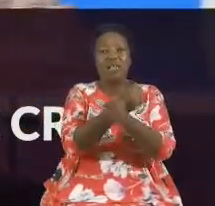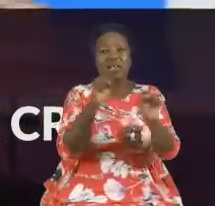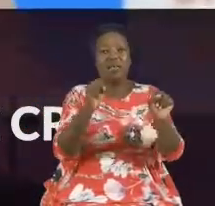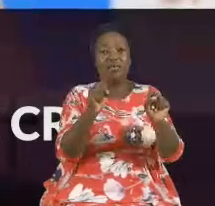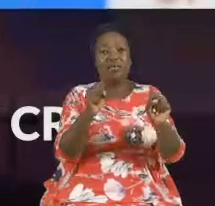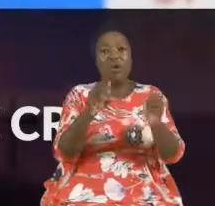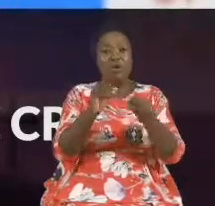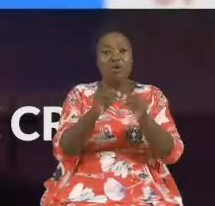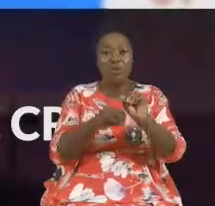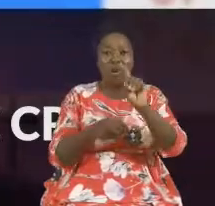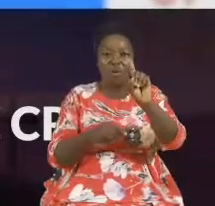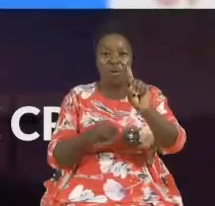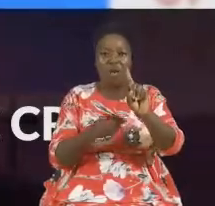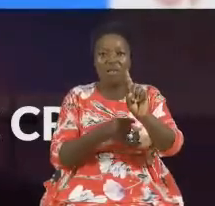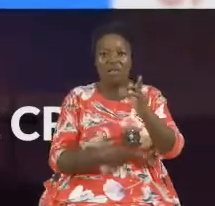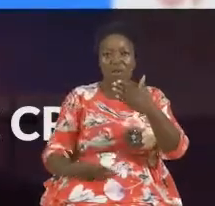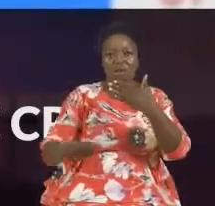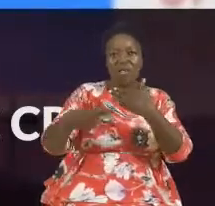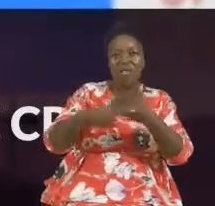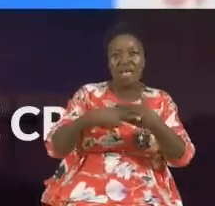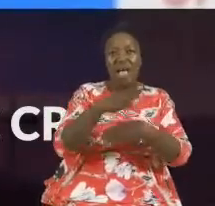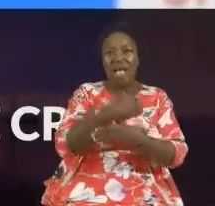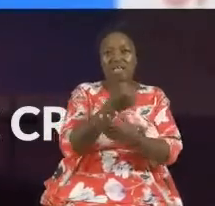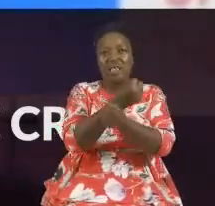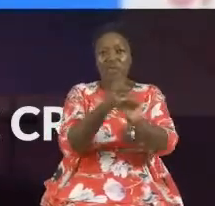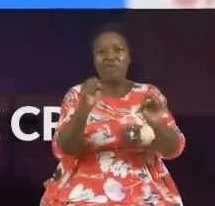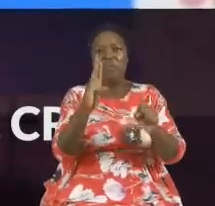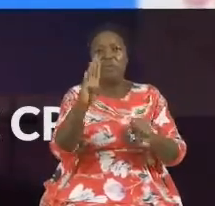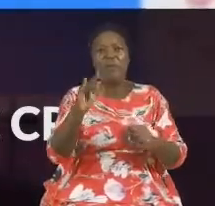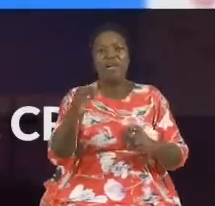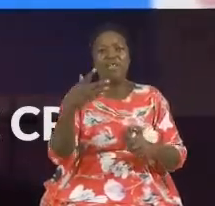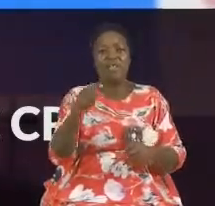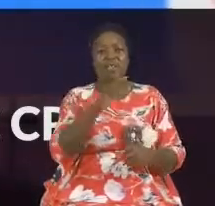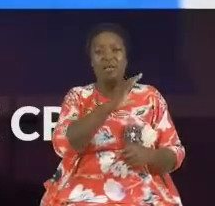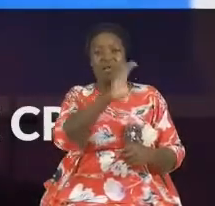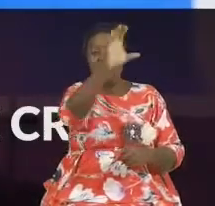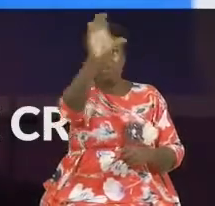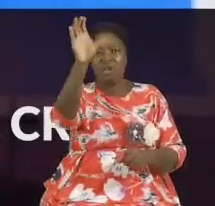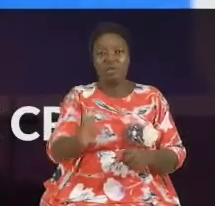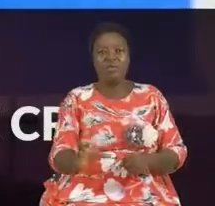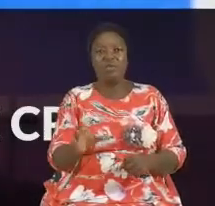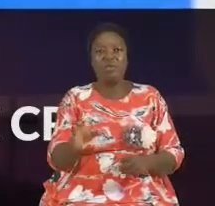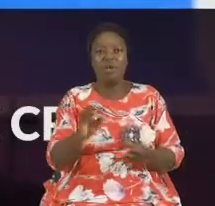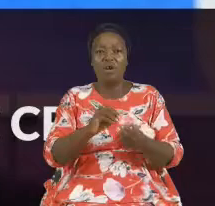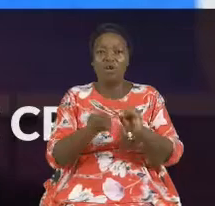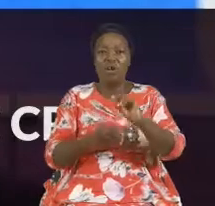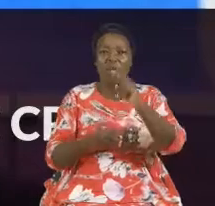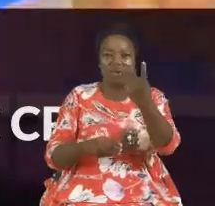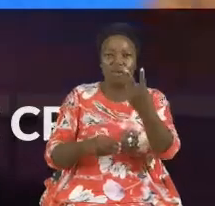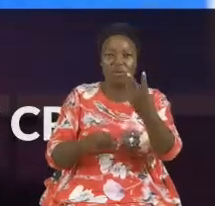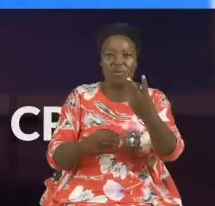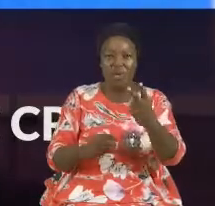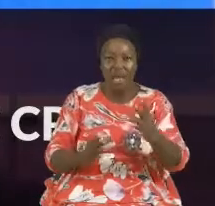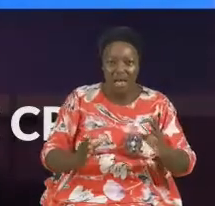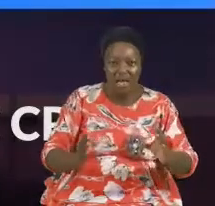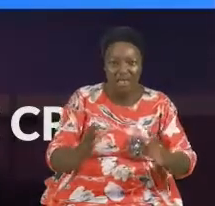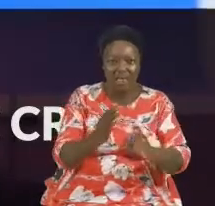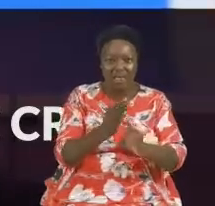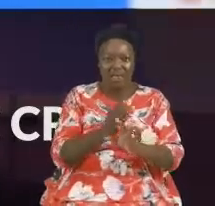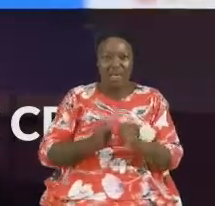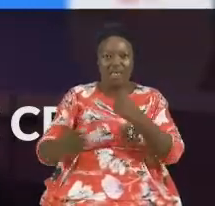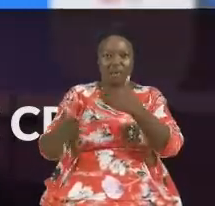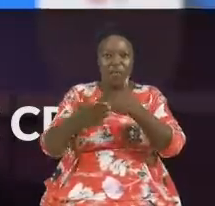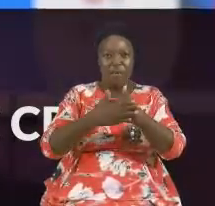Christ. Reconciled and redeemed. Number one, reconciliation and redemption by the cross.